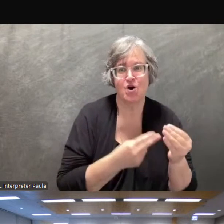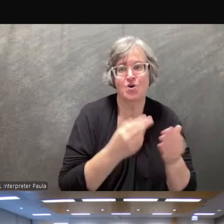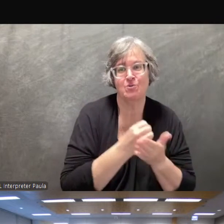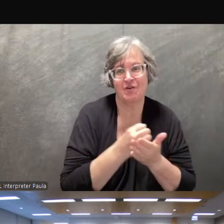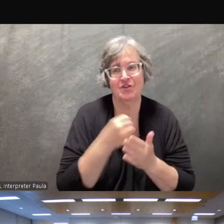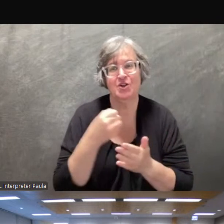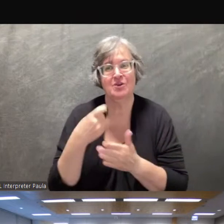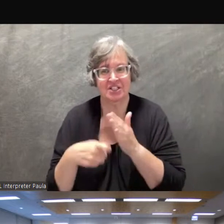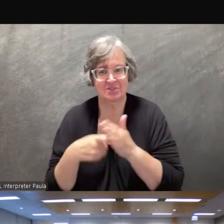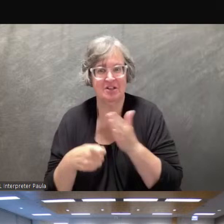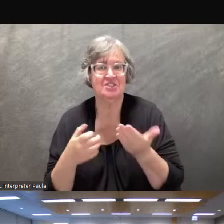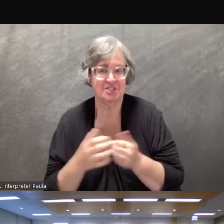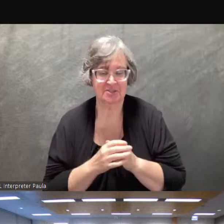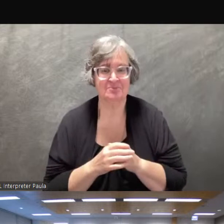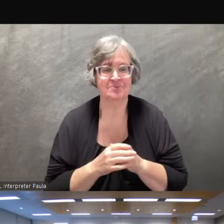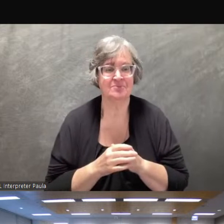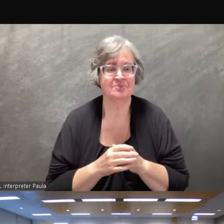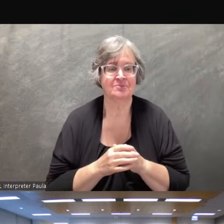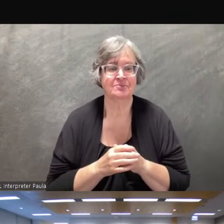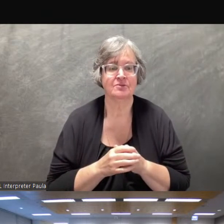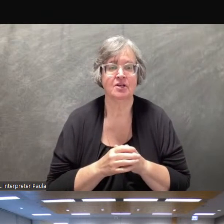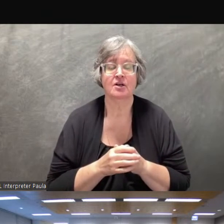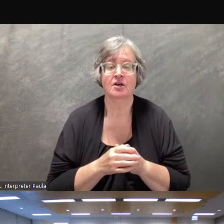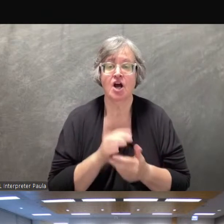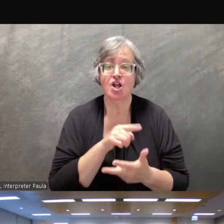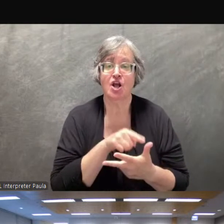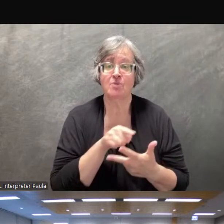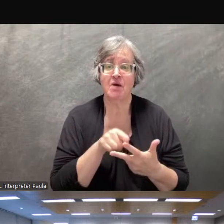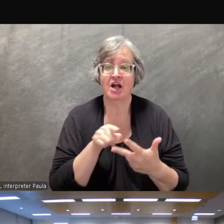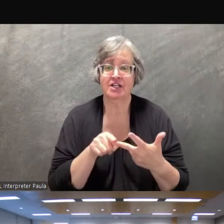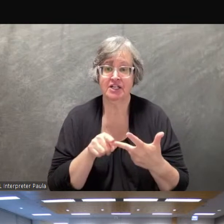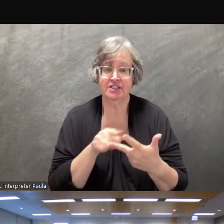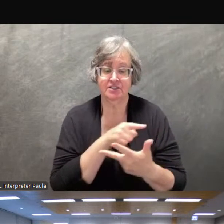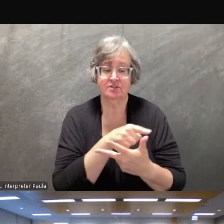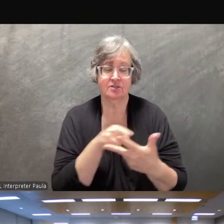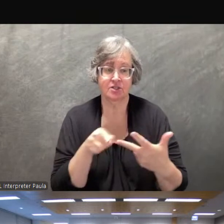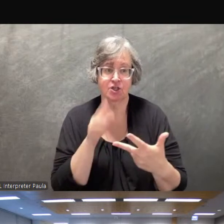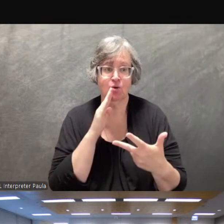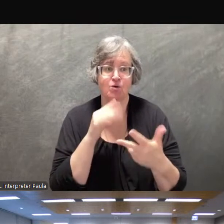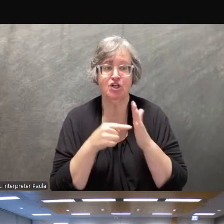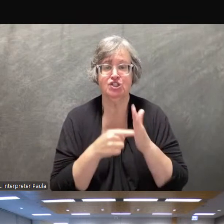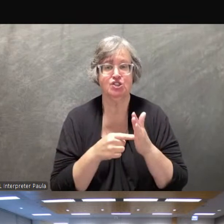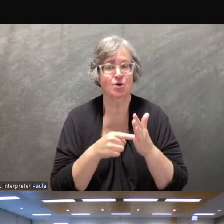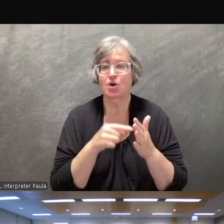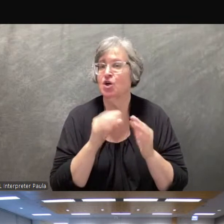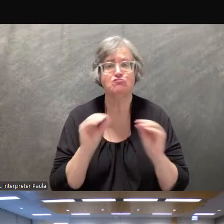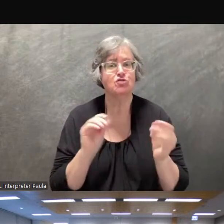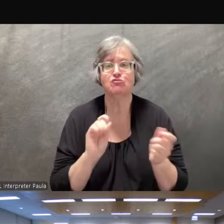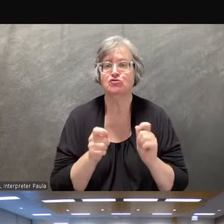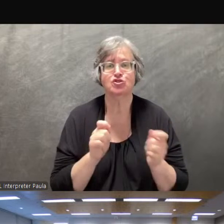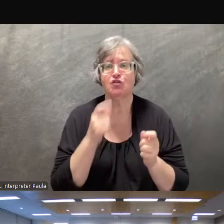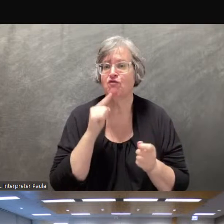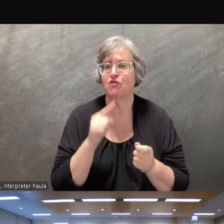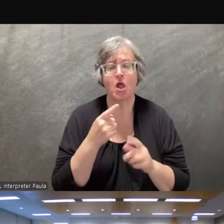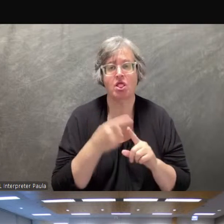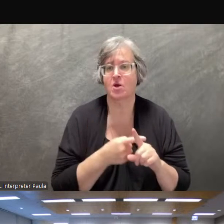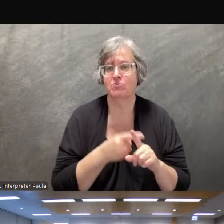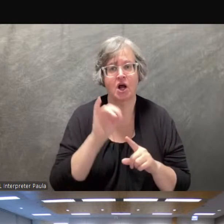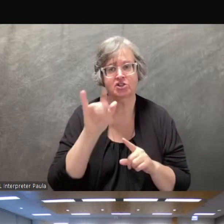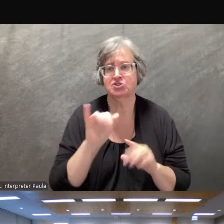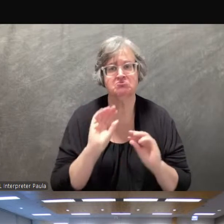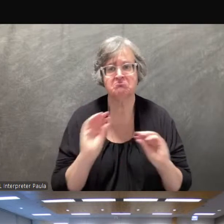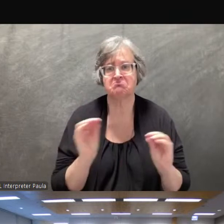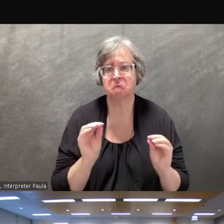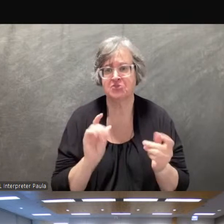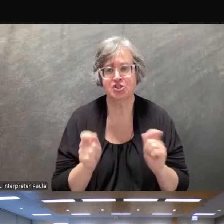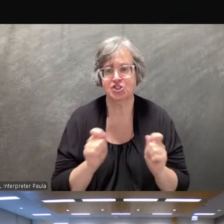expenses. And then looking at our commodities, what I'm going to show you here, we don't have any changes for the month of July,